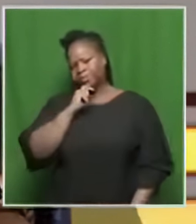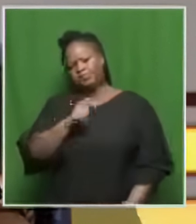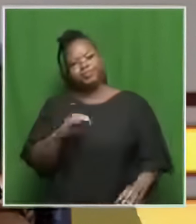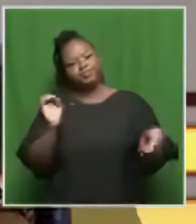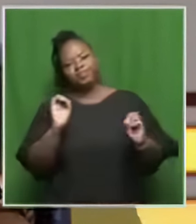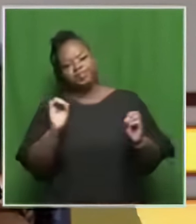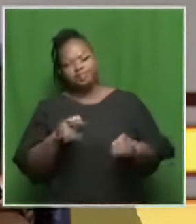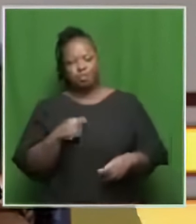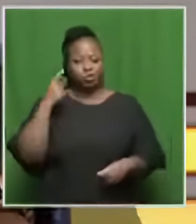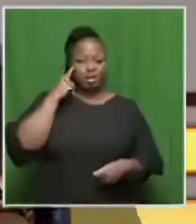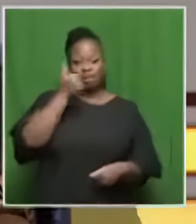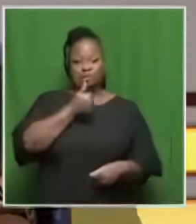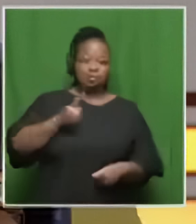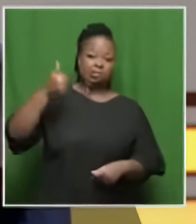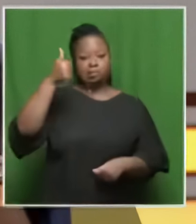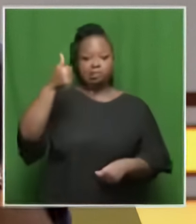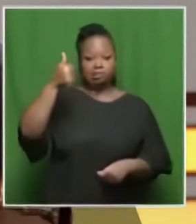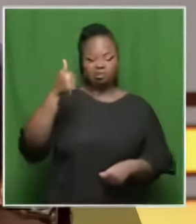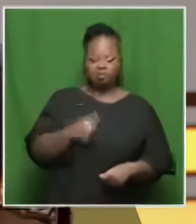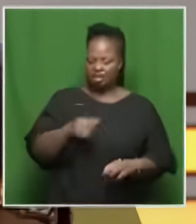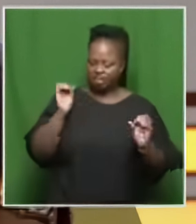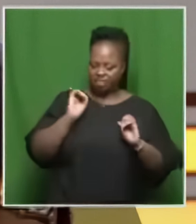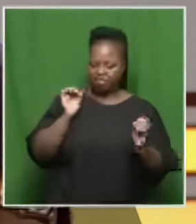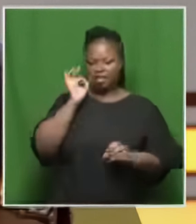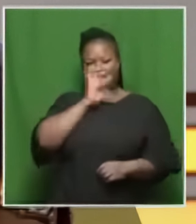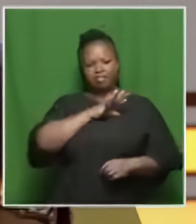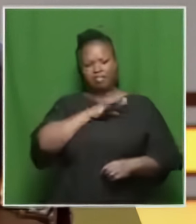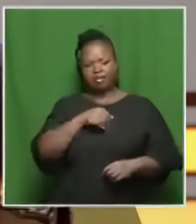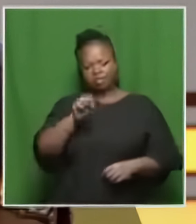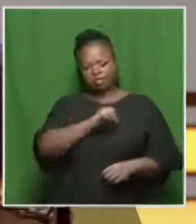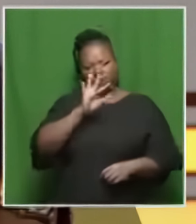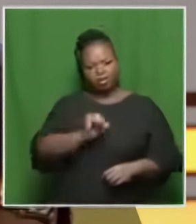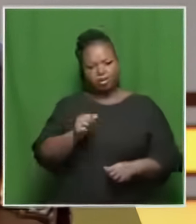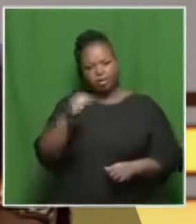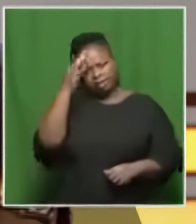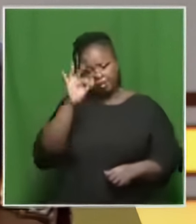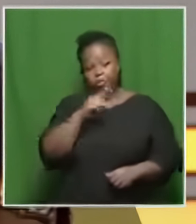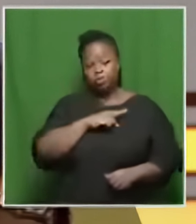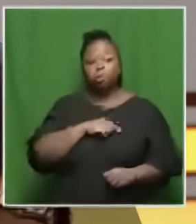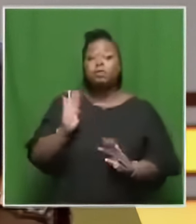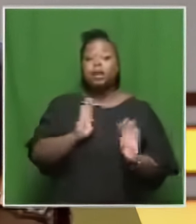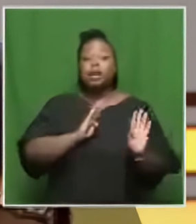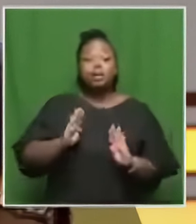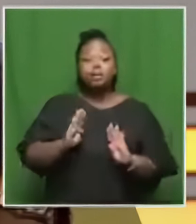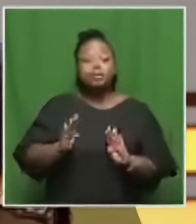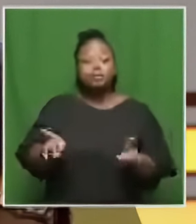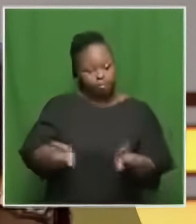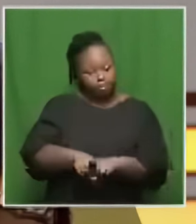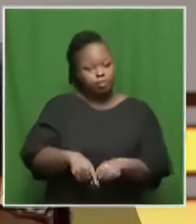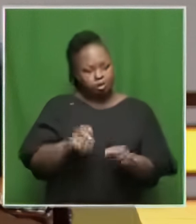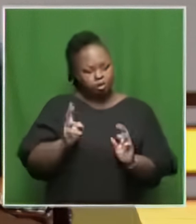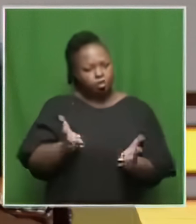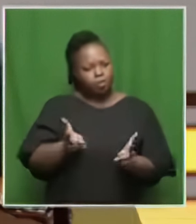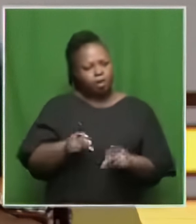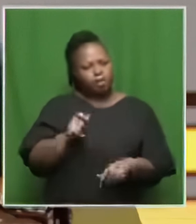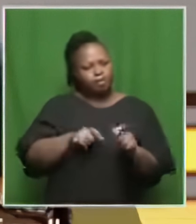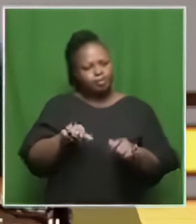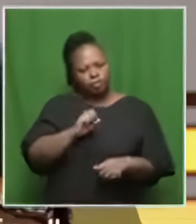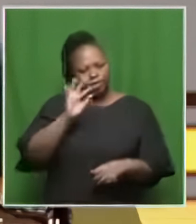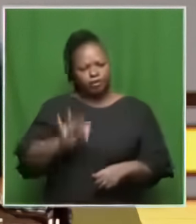nothing that gives him superiority. He's nothing in the government of South Africa, and he must behave like a normal